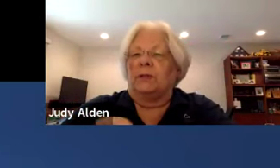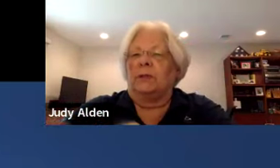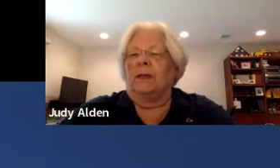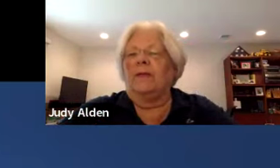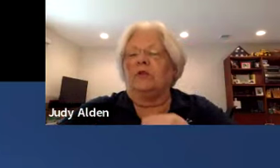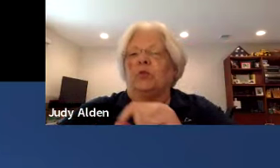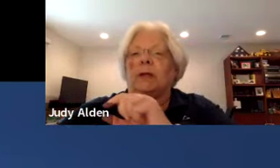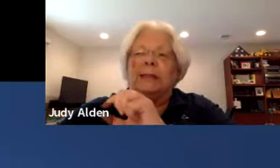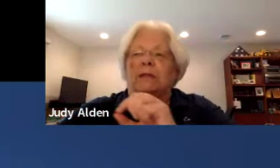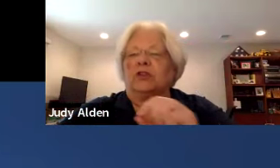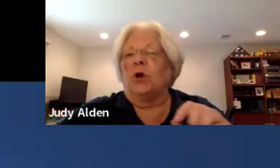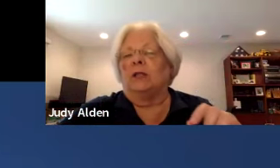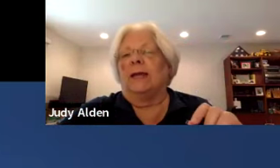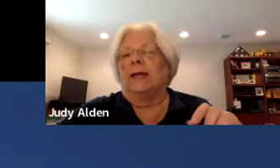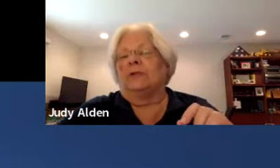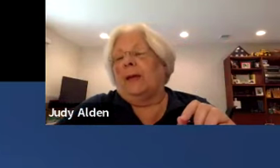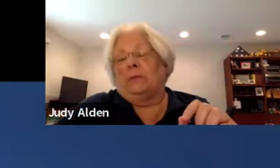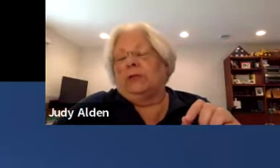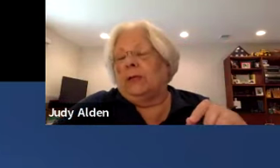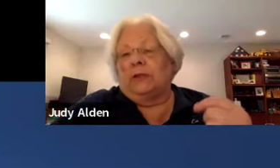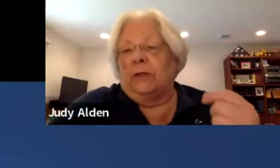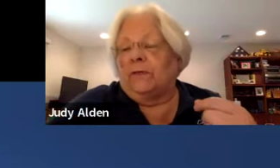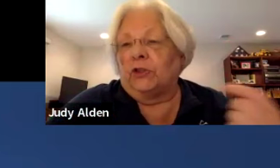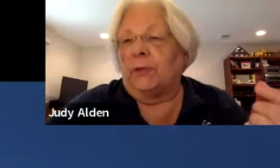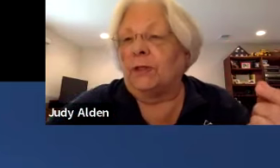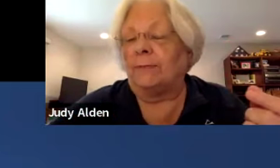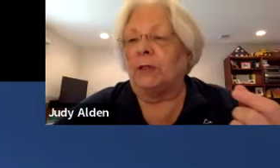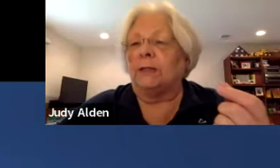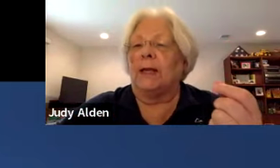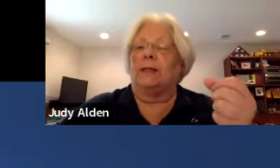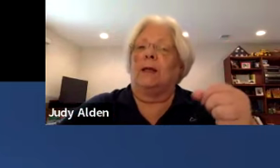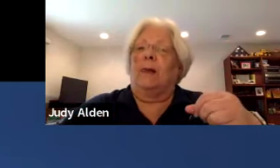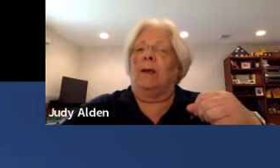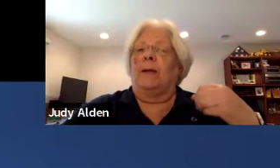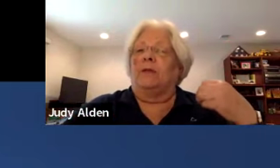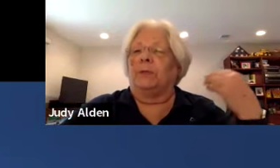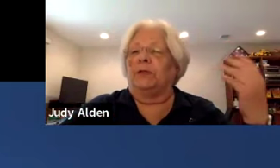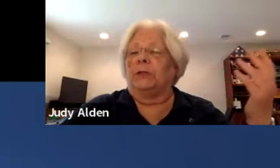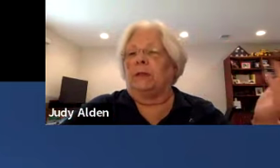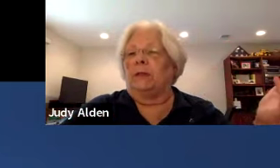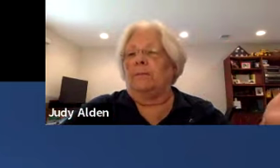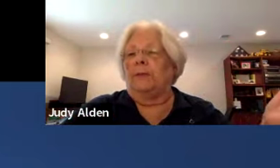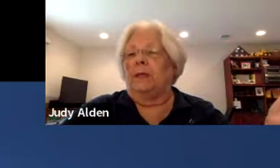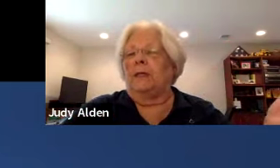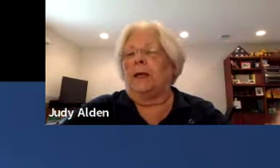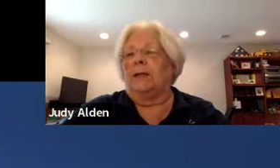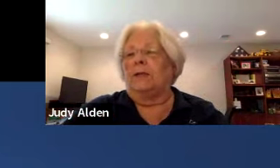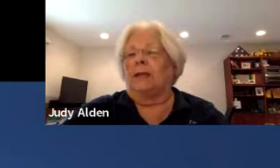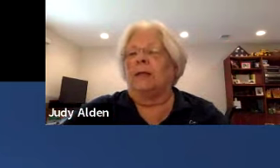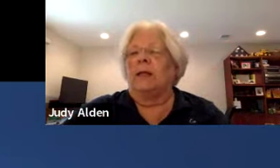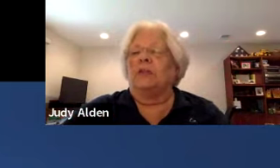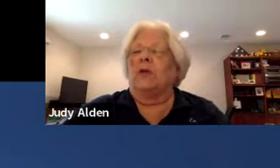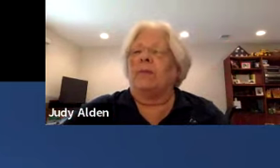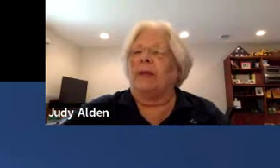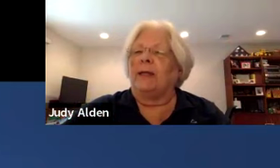information. And there was one little small text about which I didn't see the first three times I looked at it about the person at the MPD to